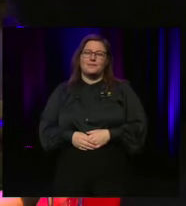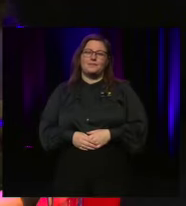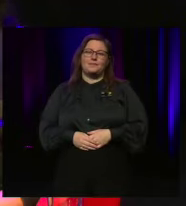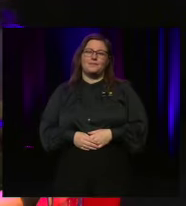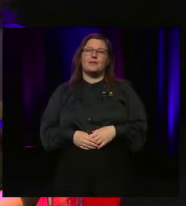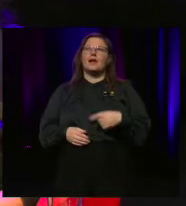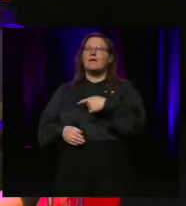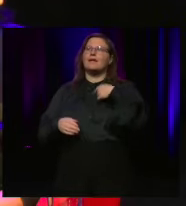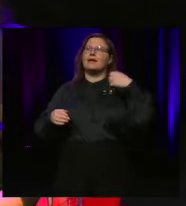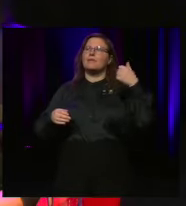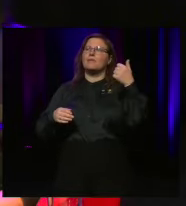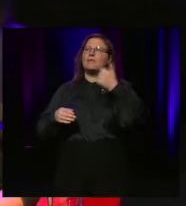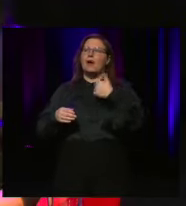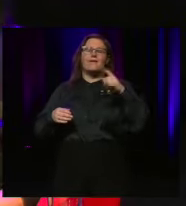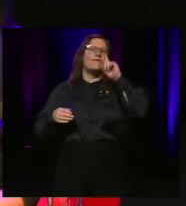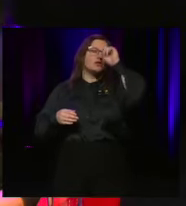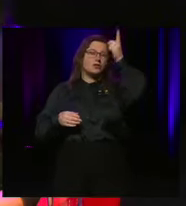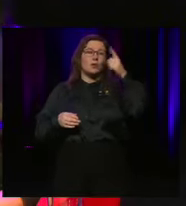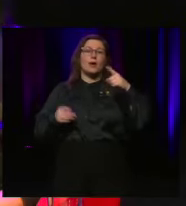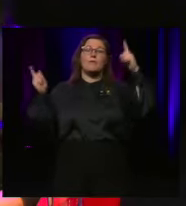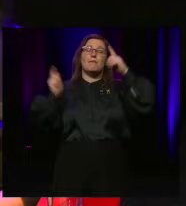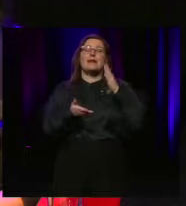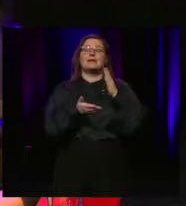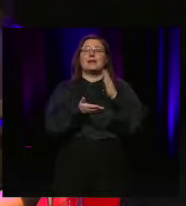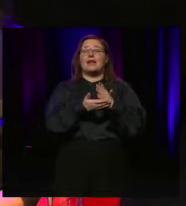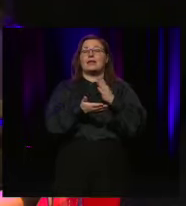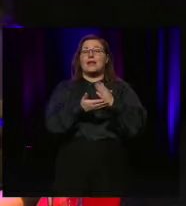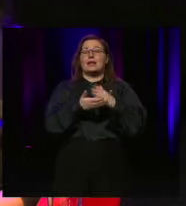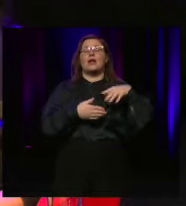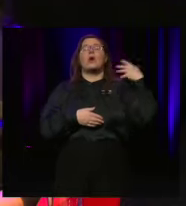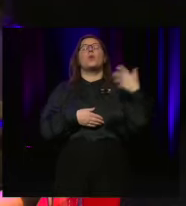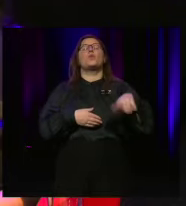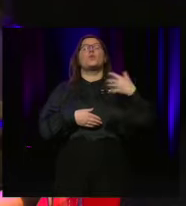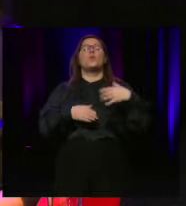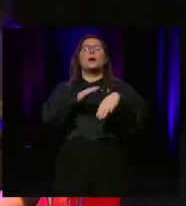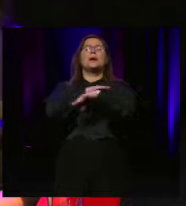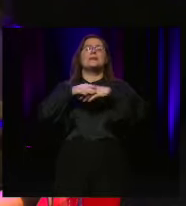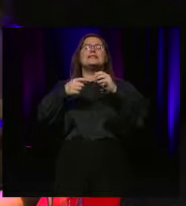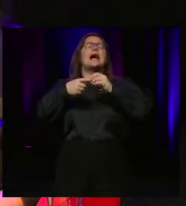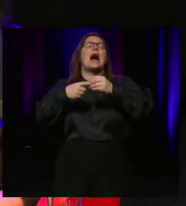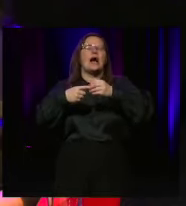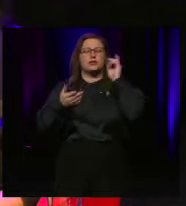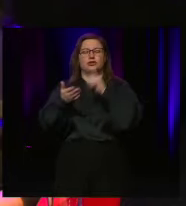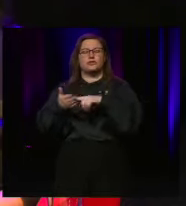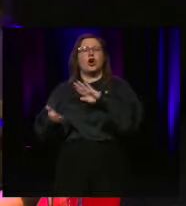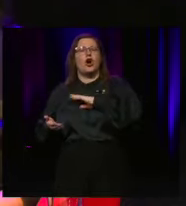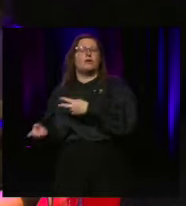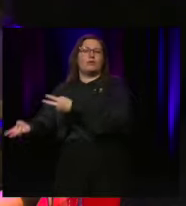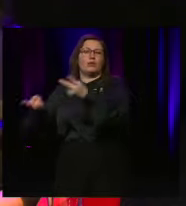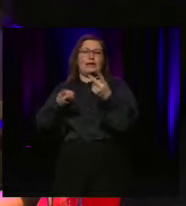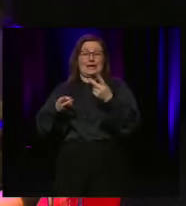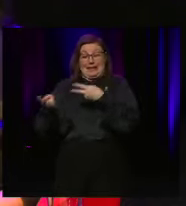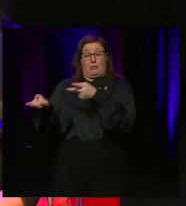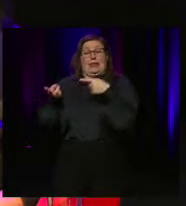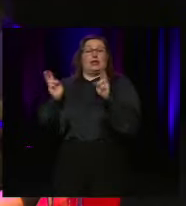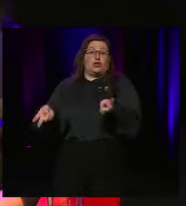we need to see that human rights are essential for democracy, both as a kind of political system